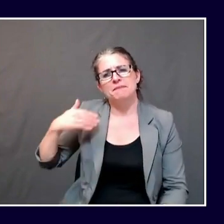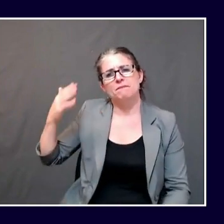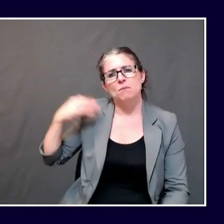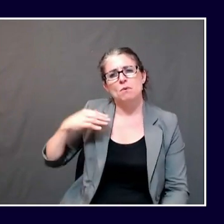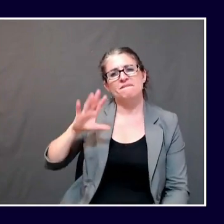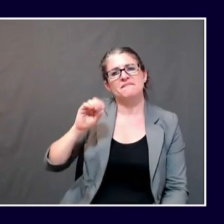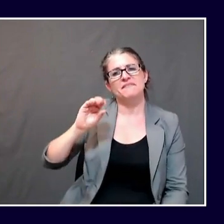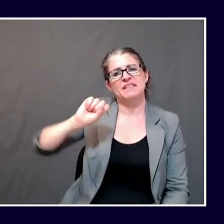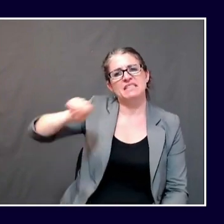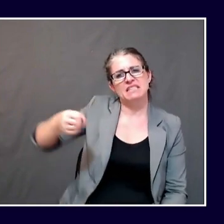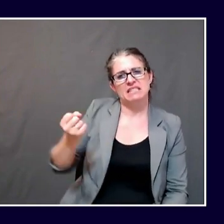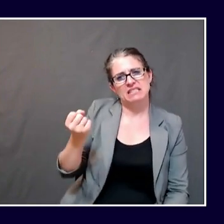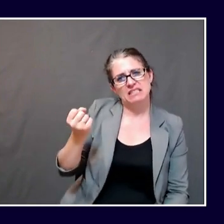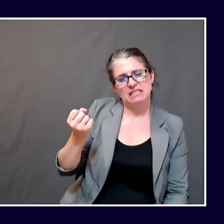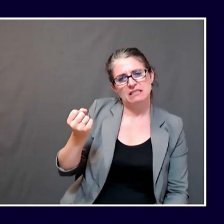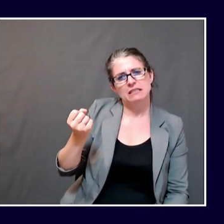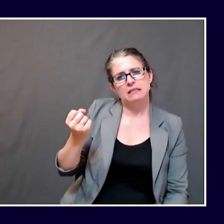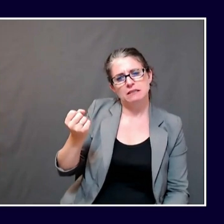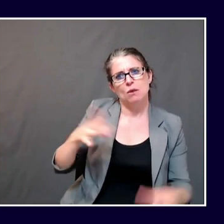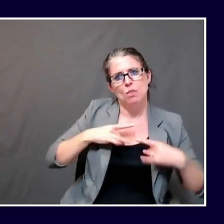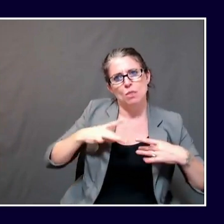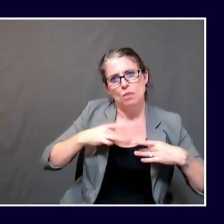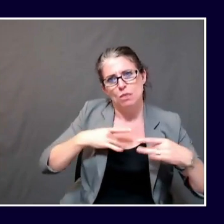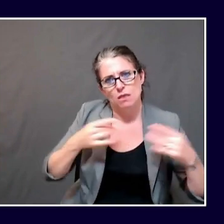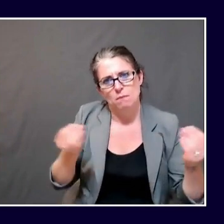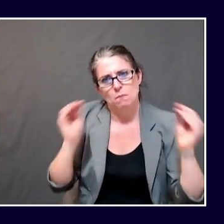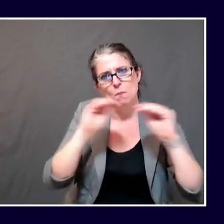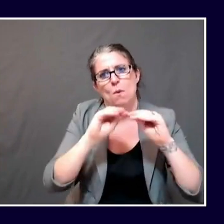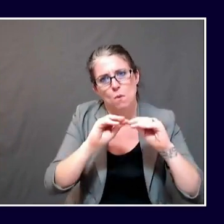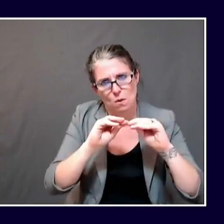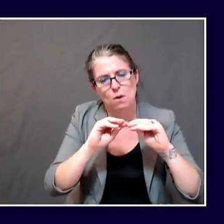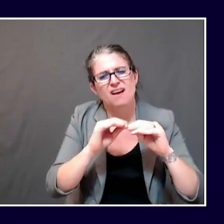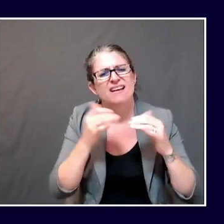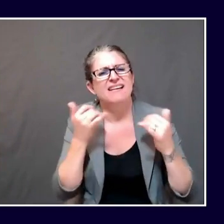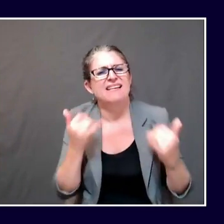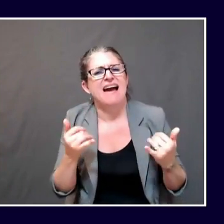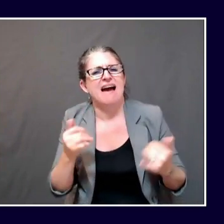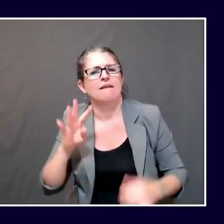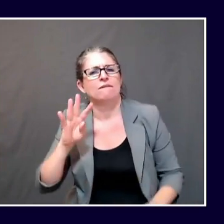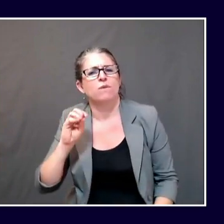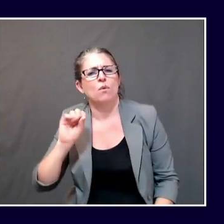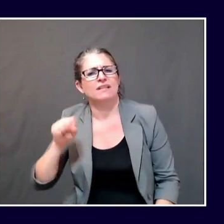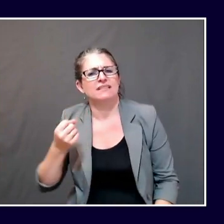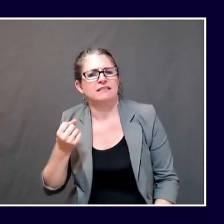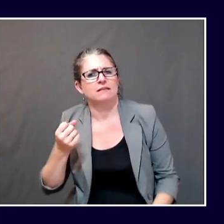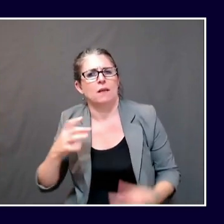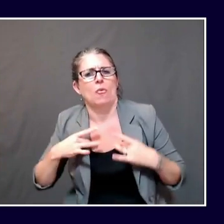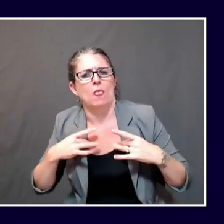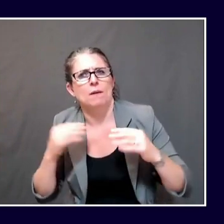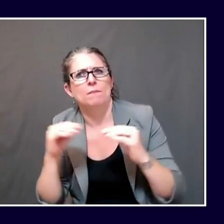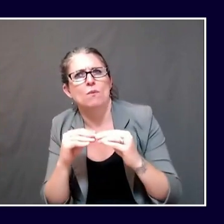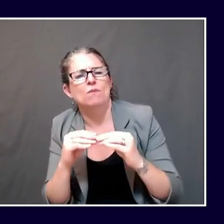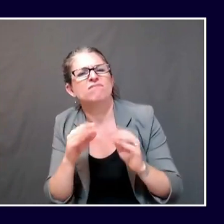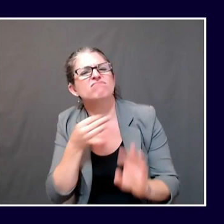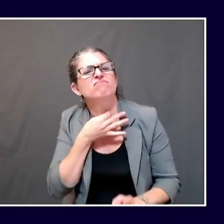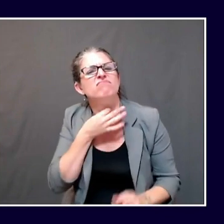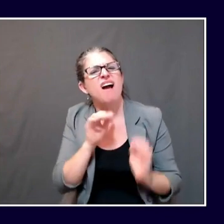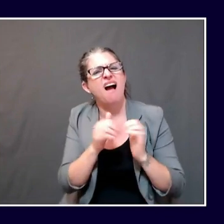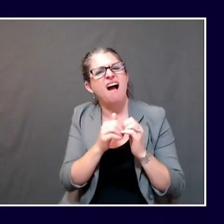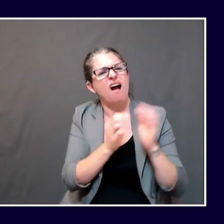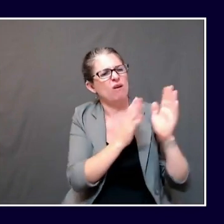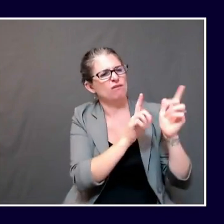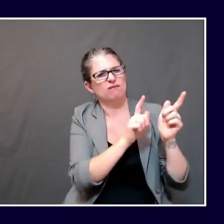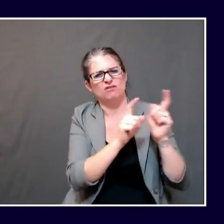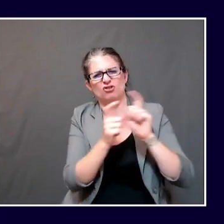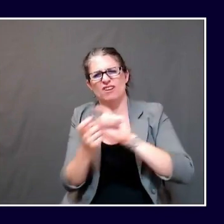when that trend started, and is it possible that that's